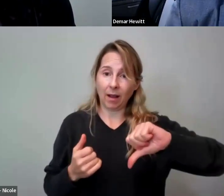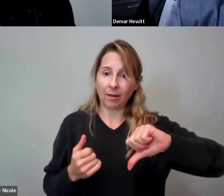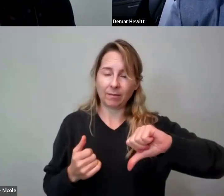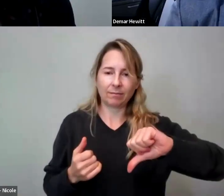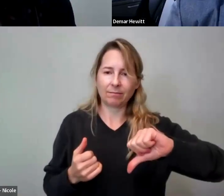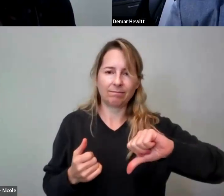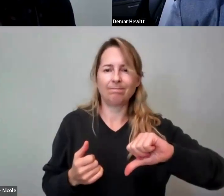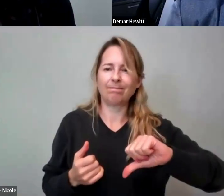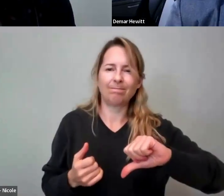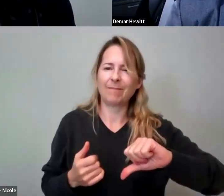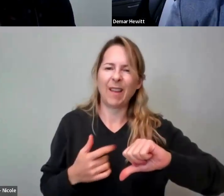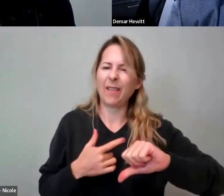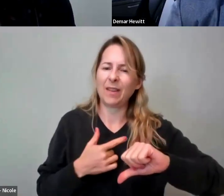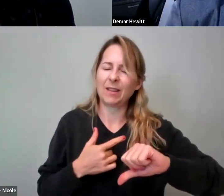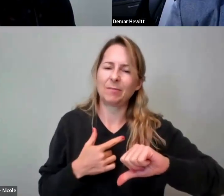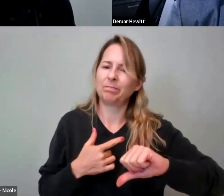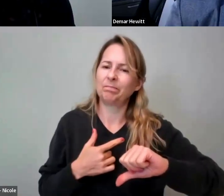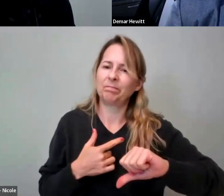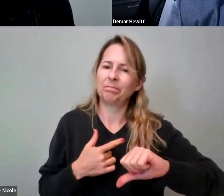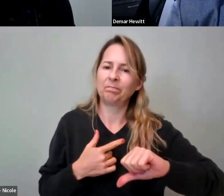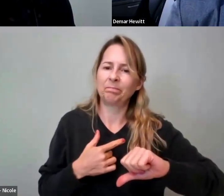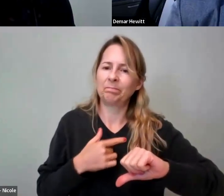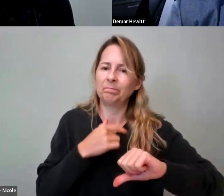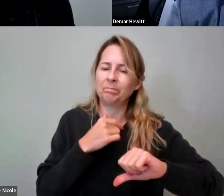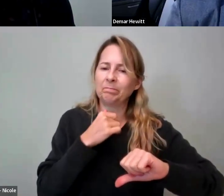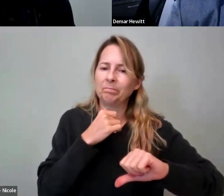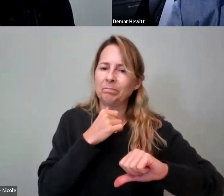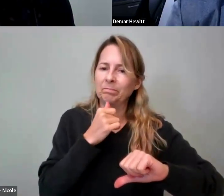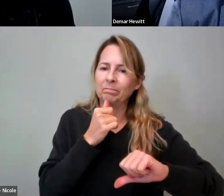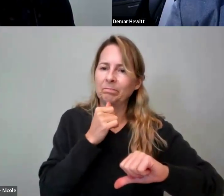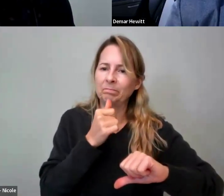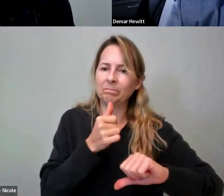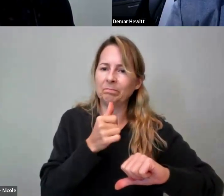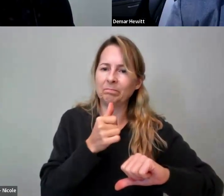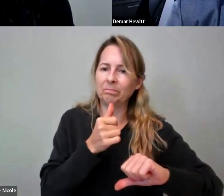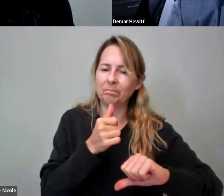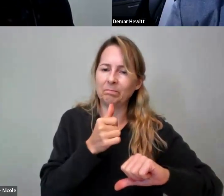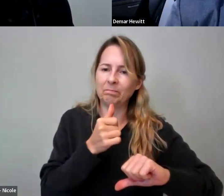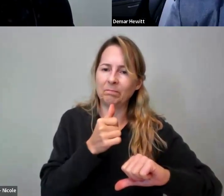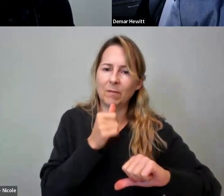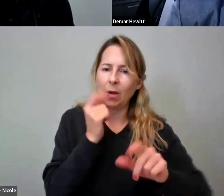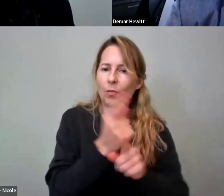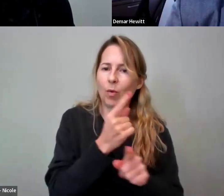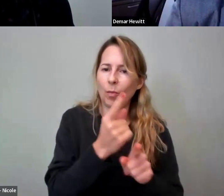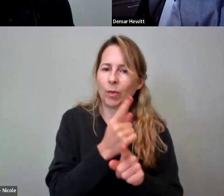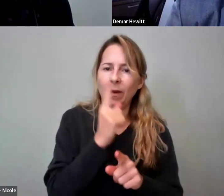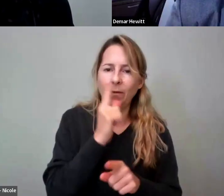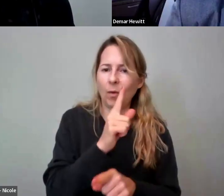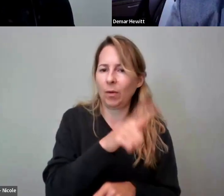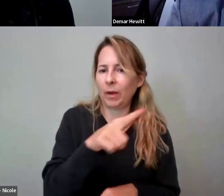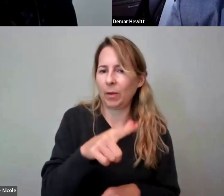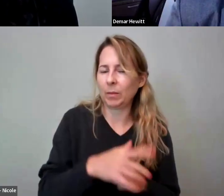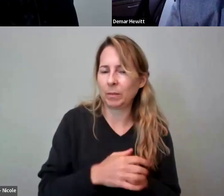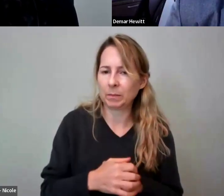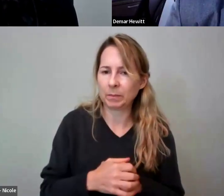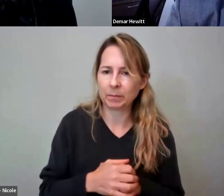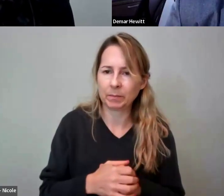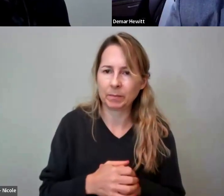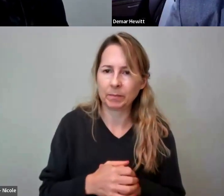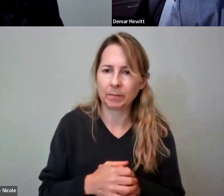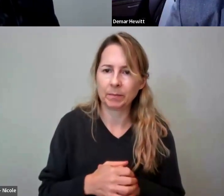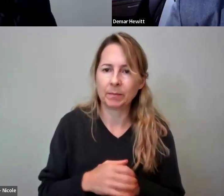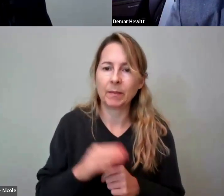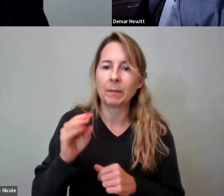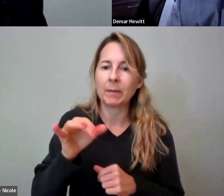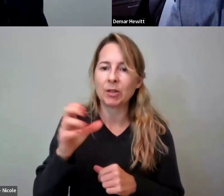lithium would fall short of it's completely discharging the duty to accommodate. Thank